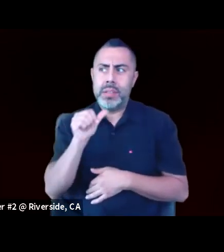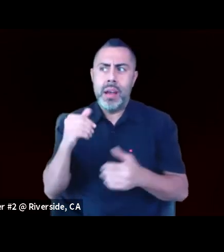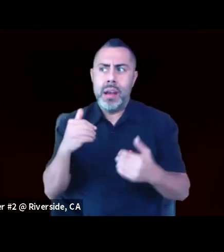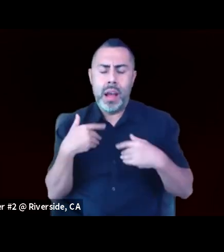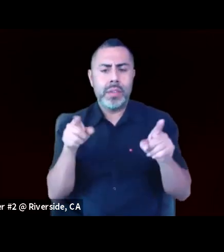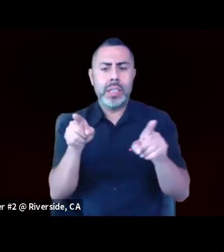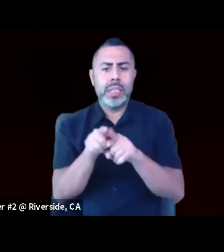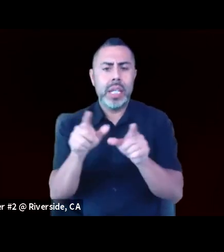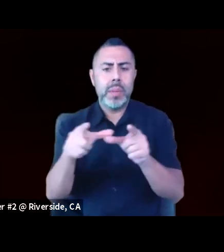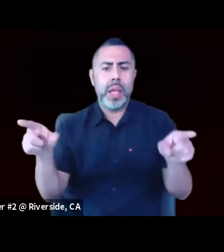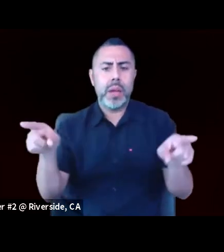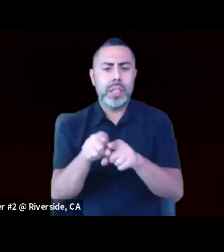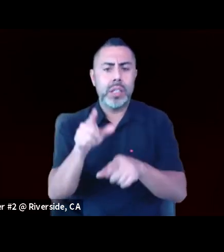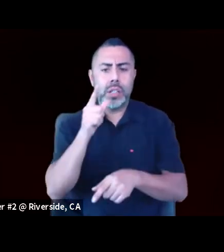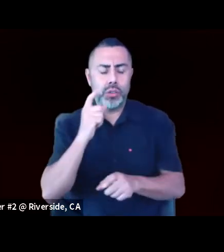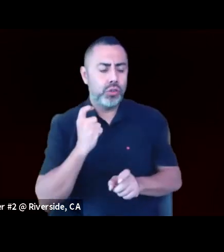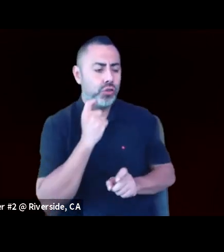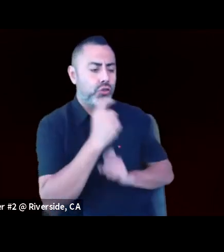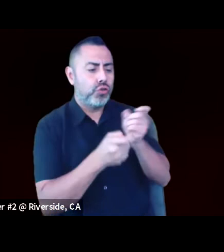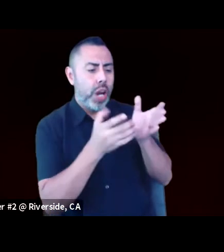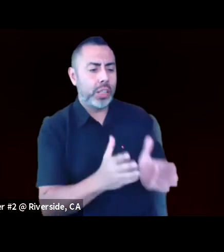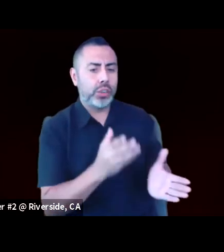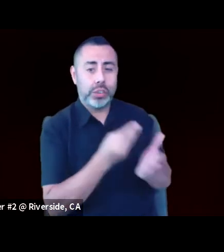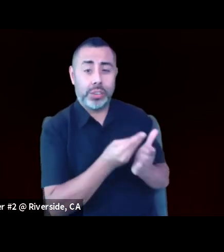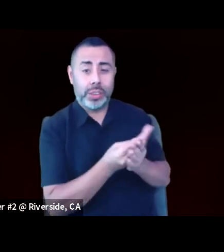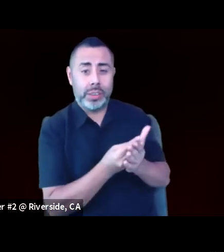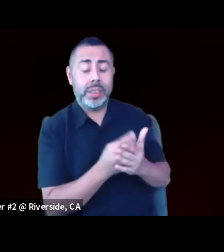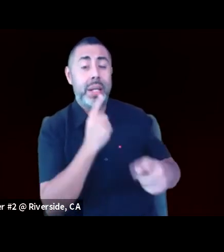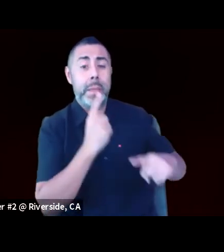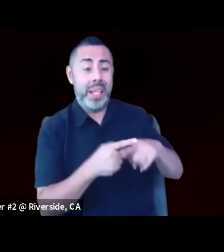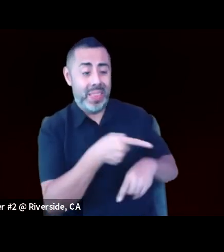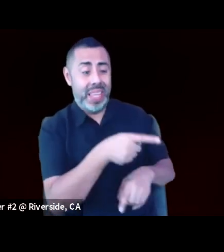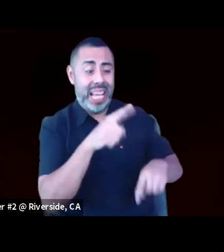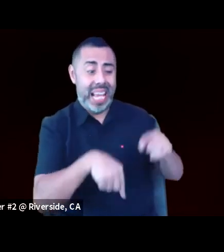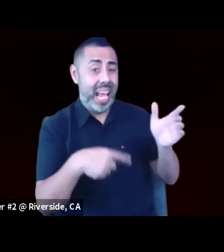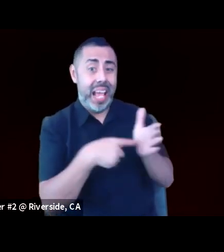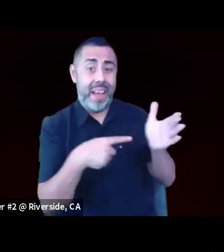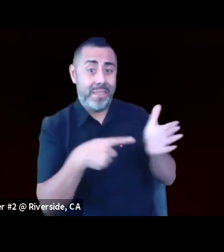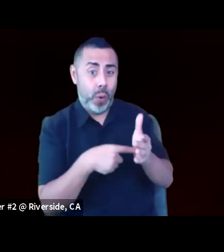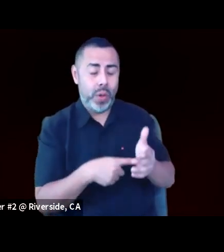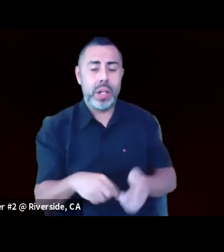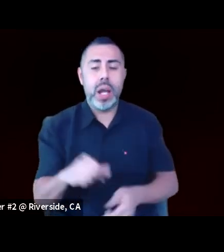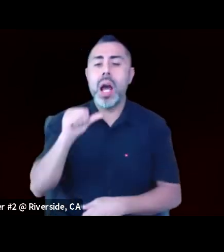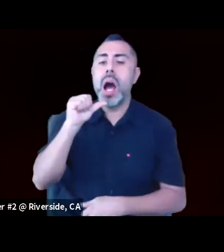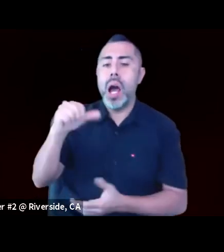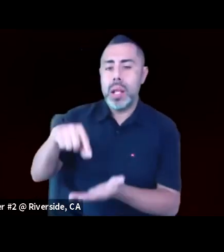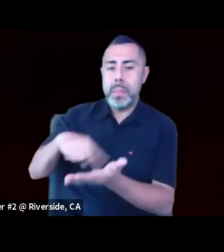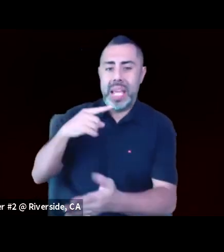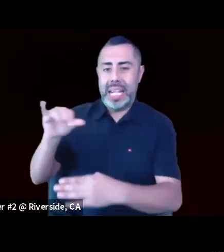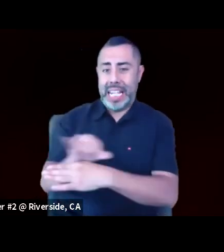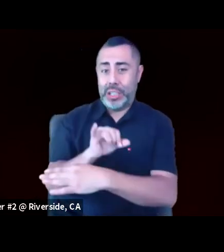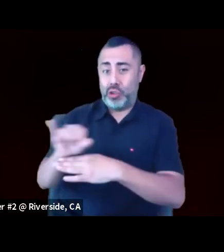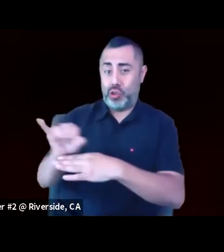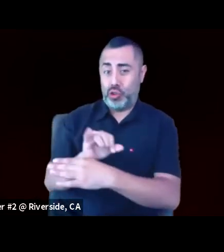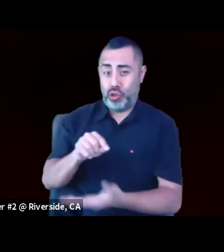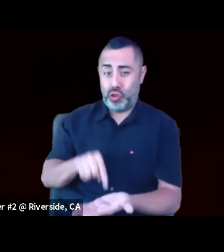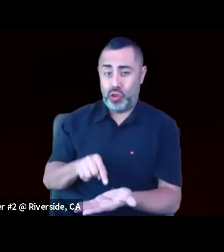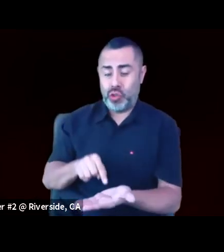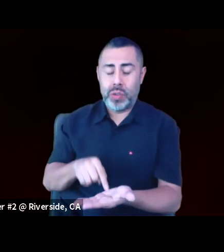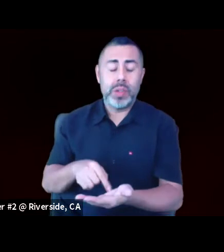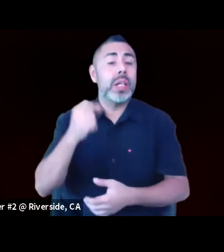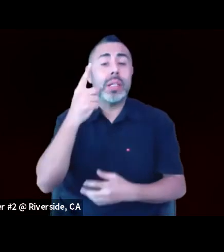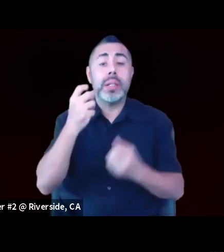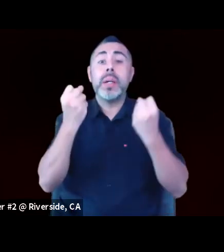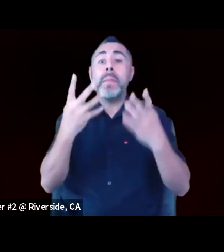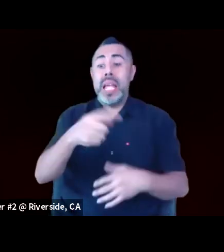an unpaid internship. Many of these artists are entering the field with staggering